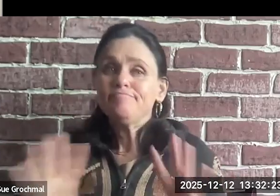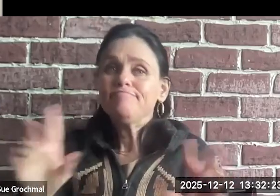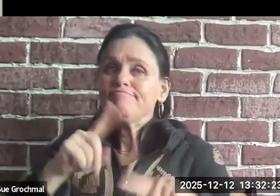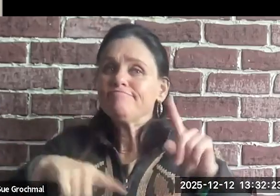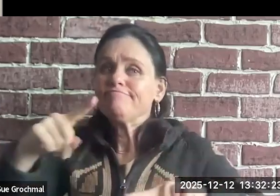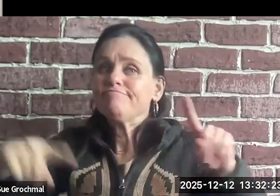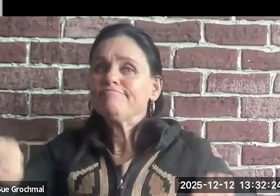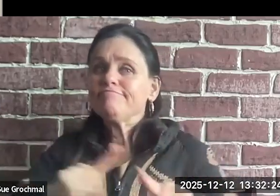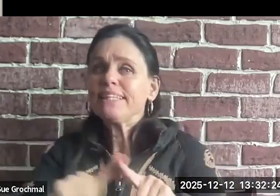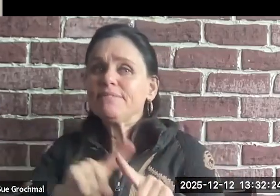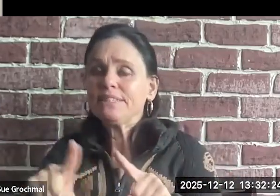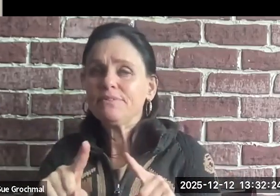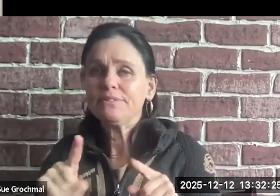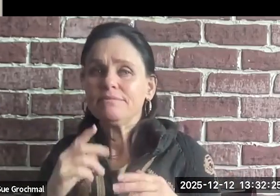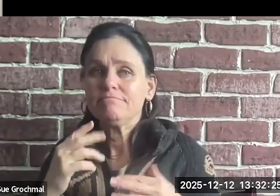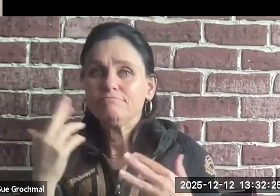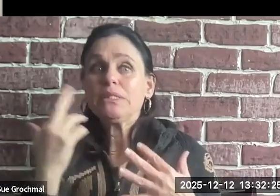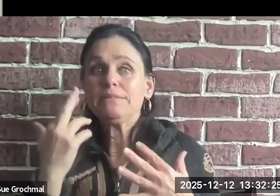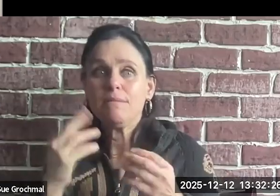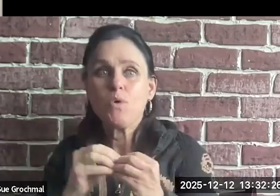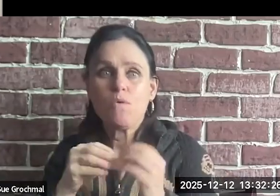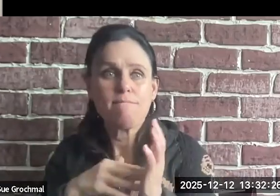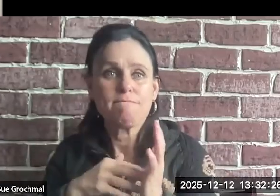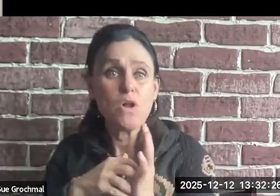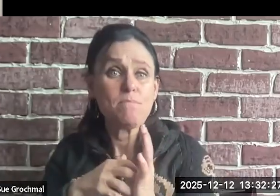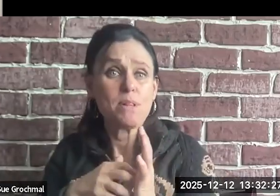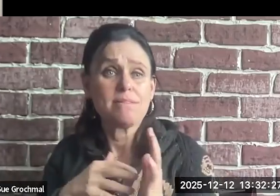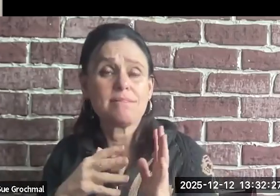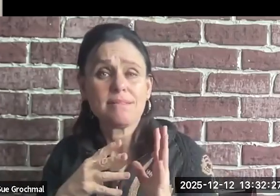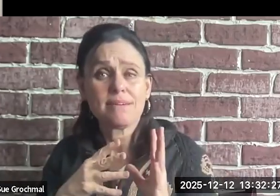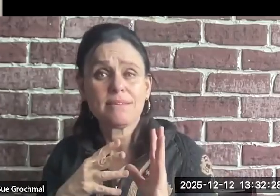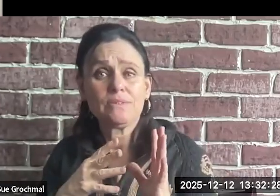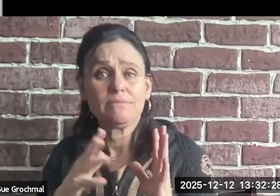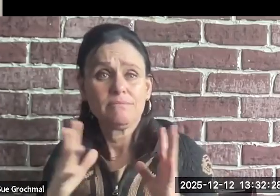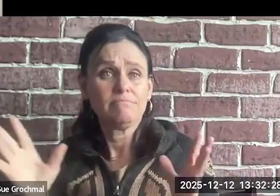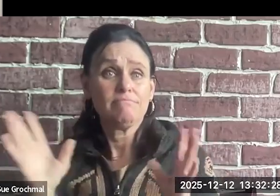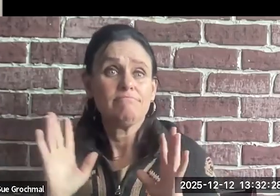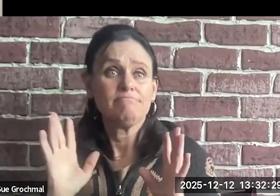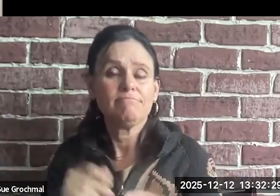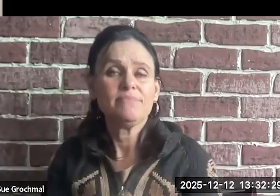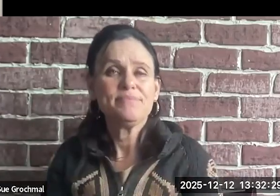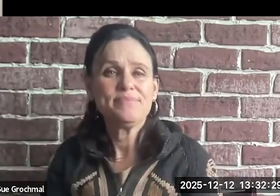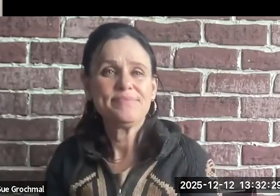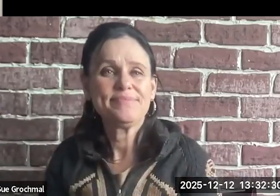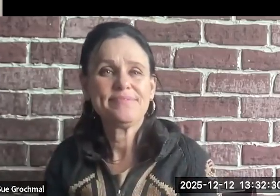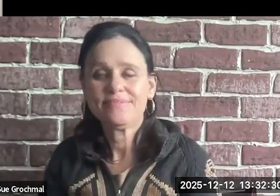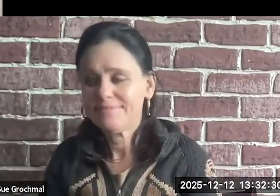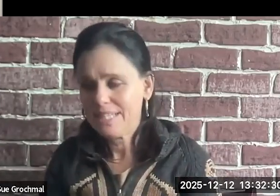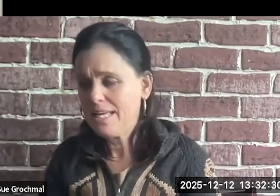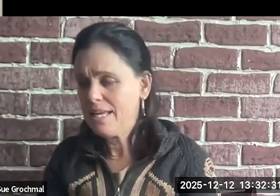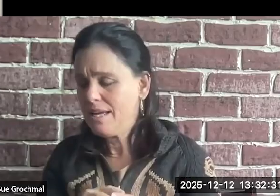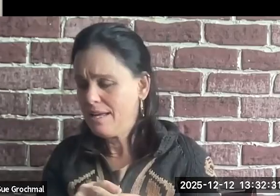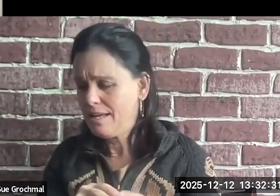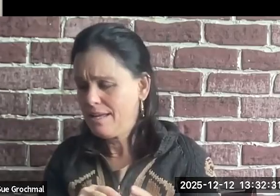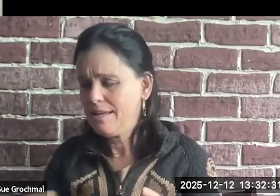different factors that can make you more vulnerable in a given emergency. And we, as